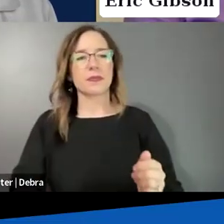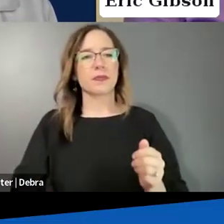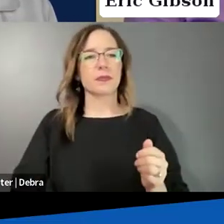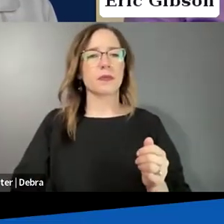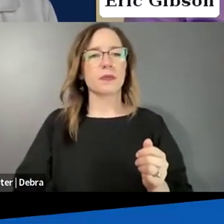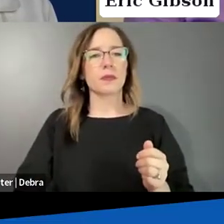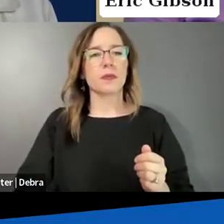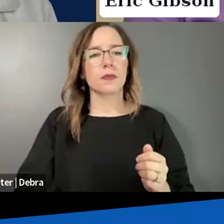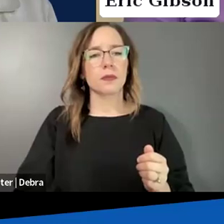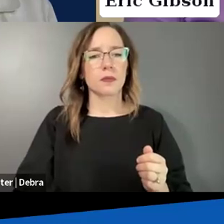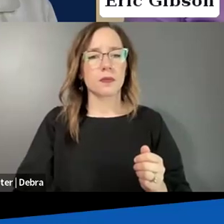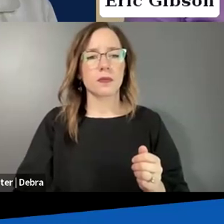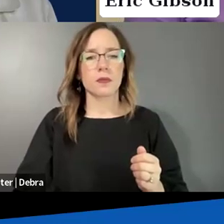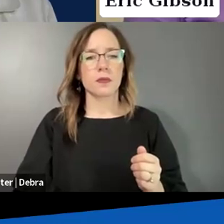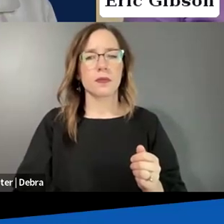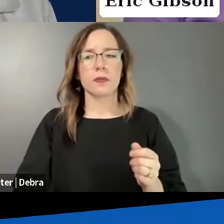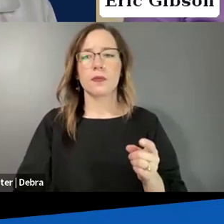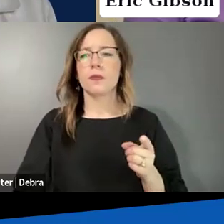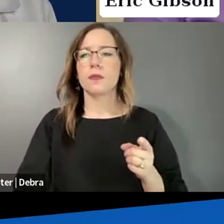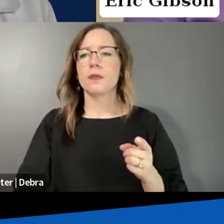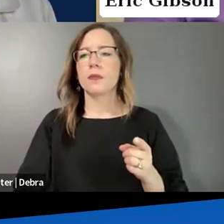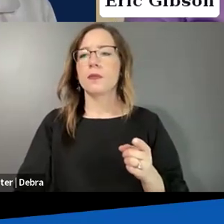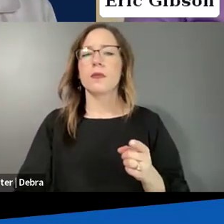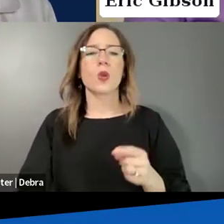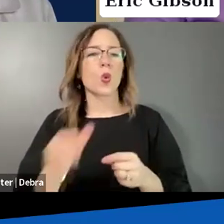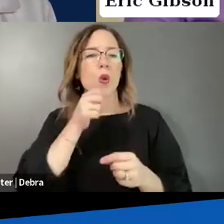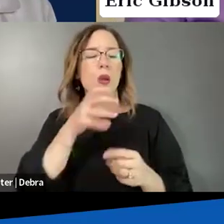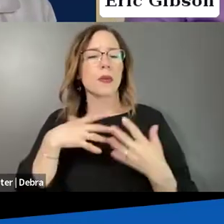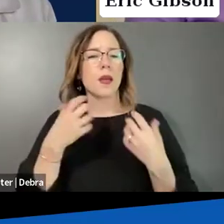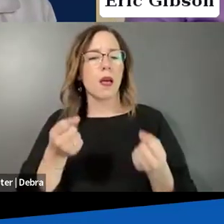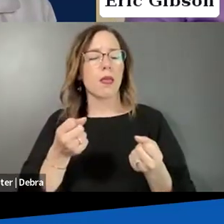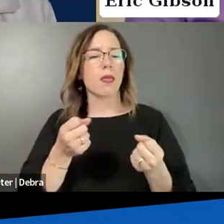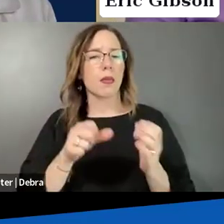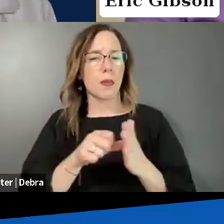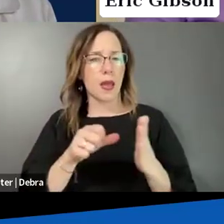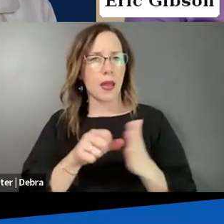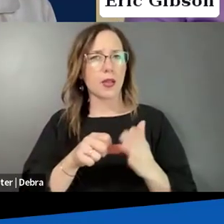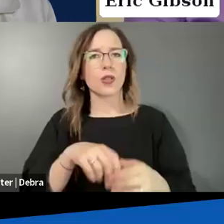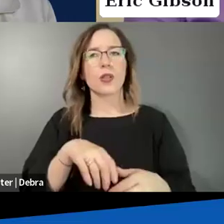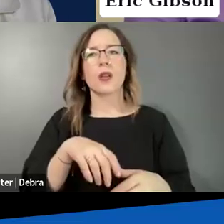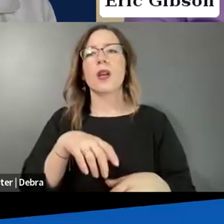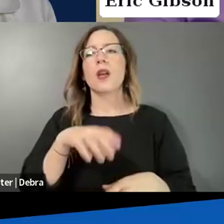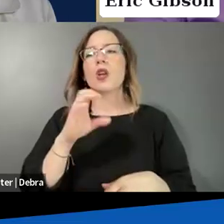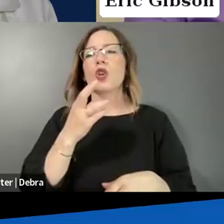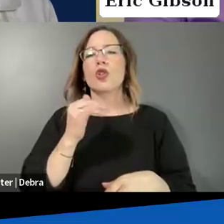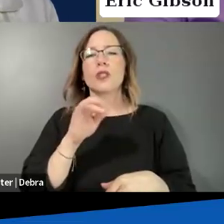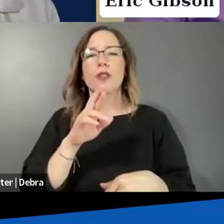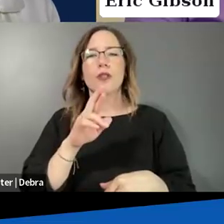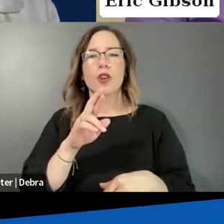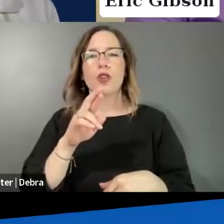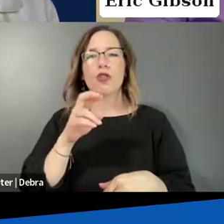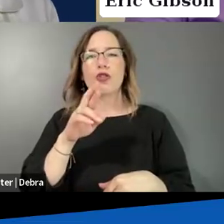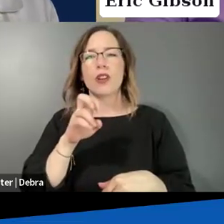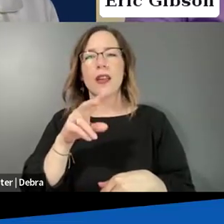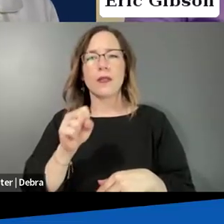there is a women's women's health page on the Christopher and Dana Reeve Paralysis website,